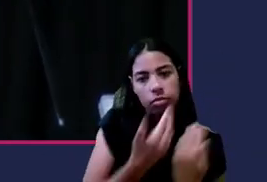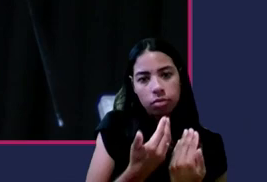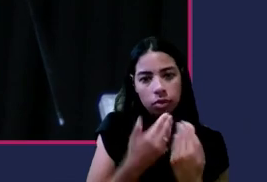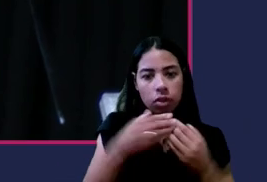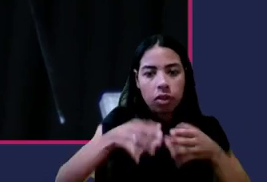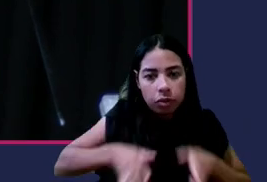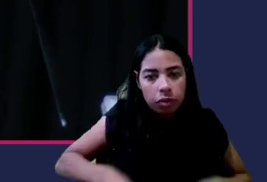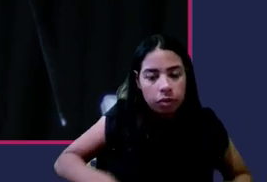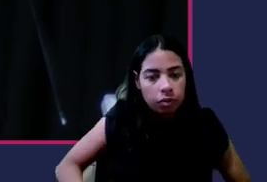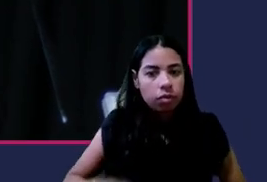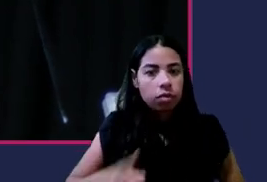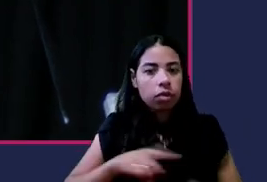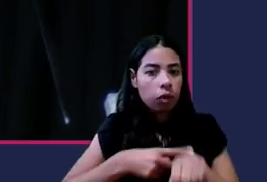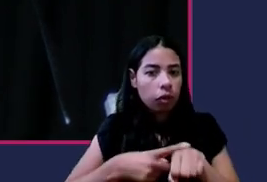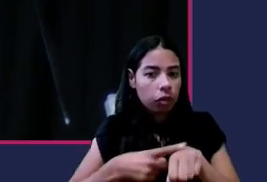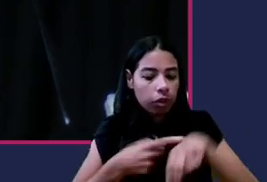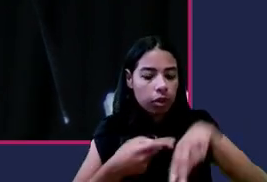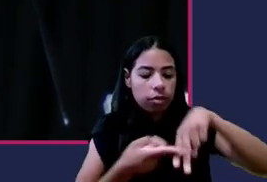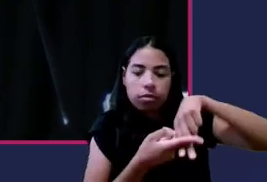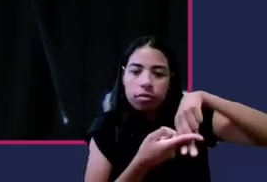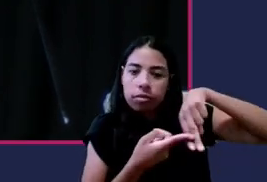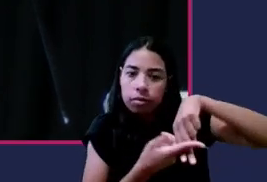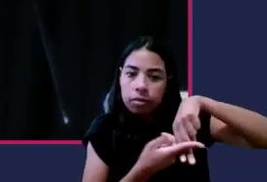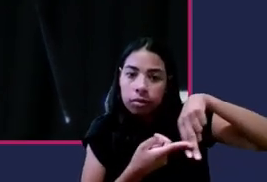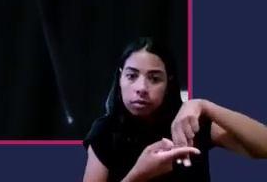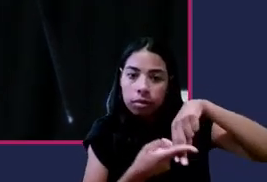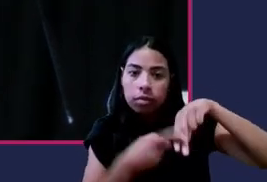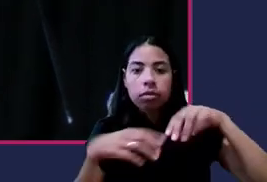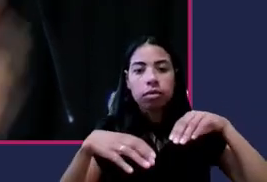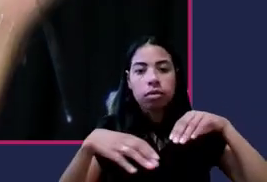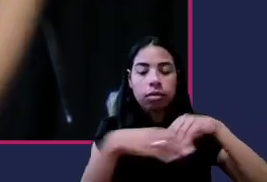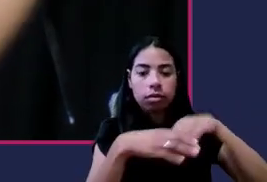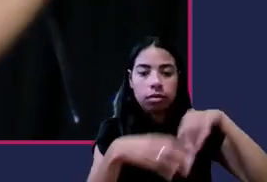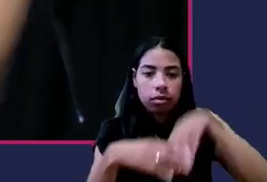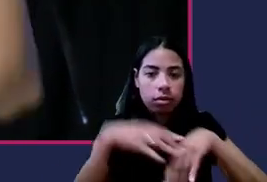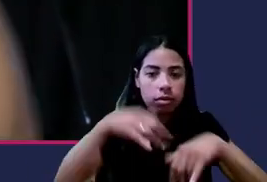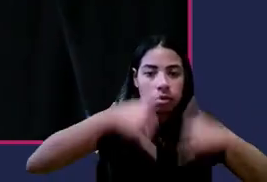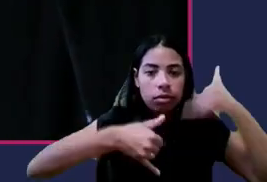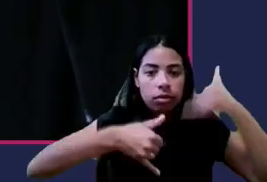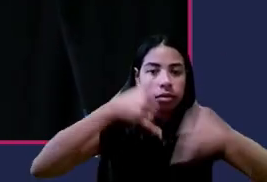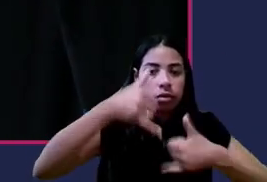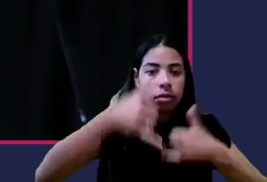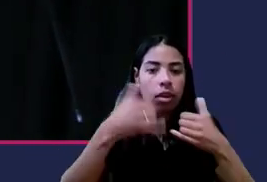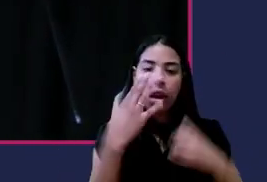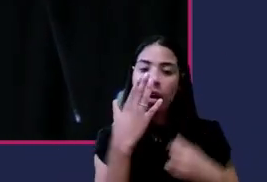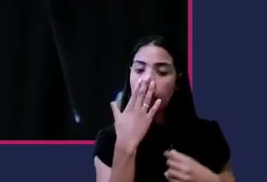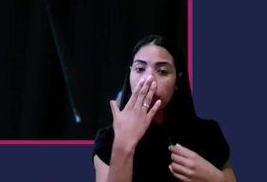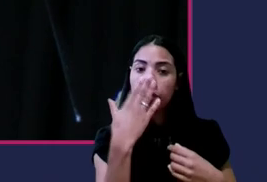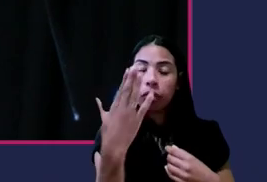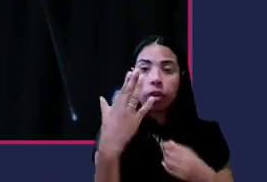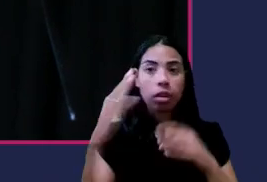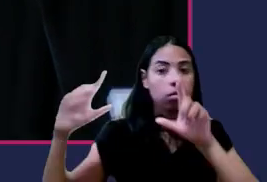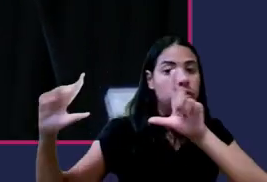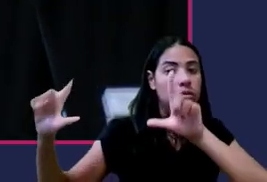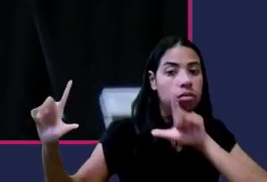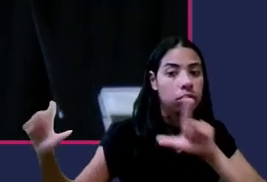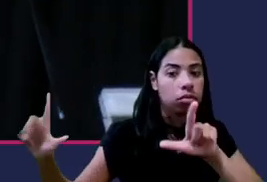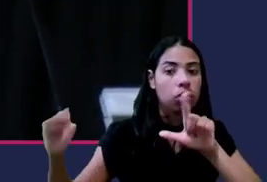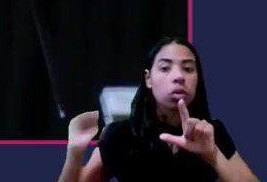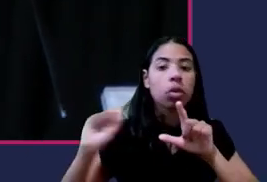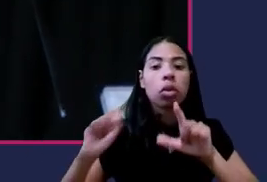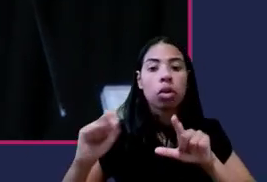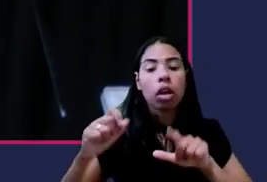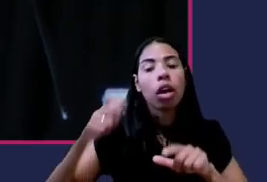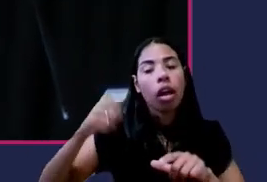blonde fish dark hair. I wear a green dress and high heels. I'm in front of